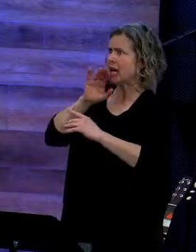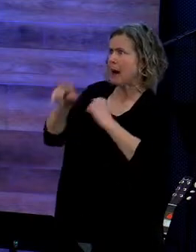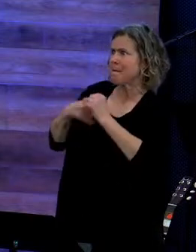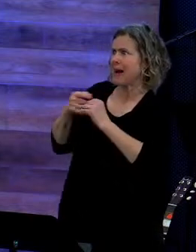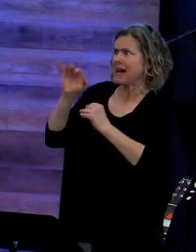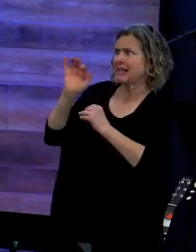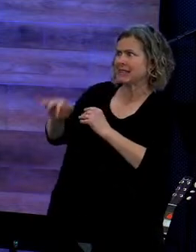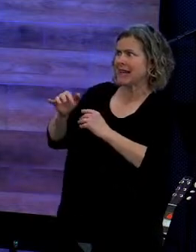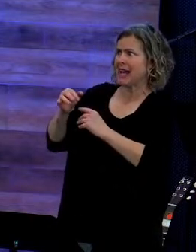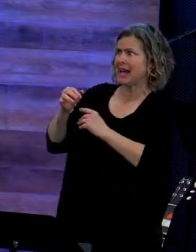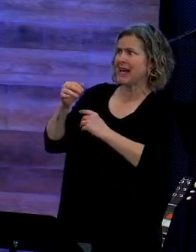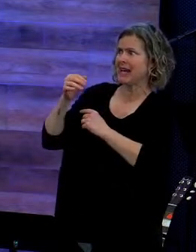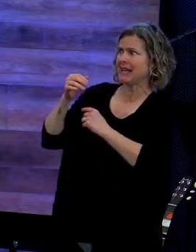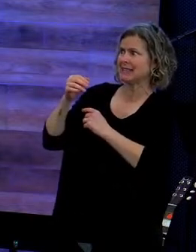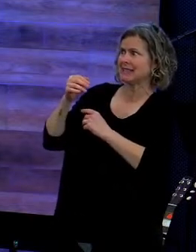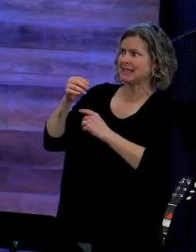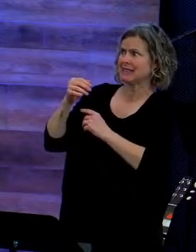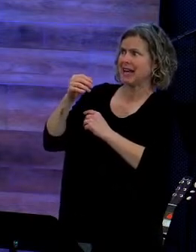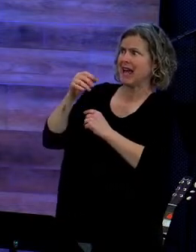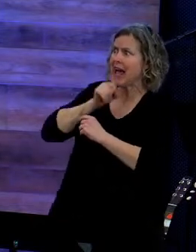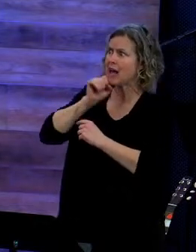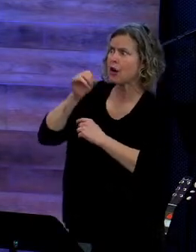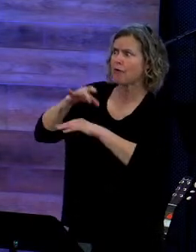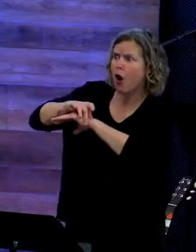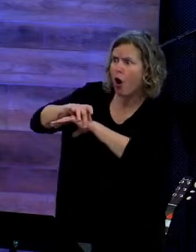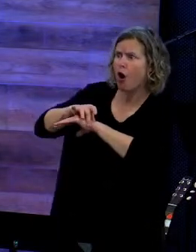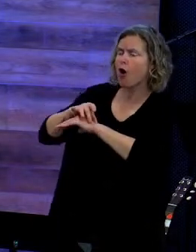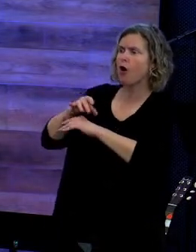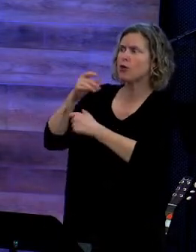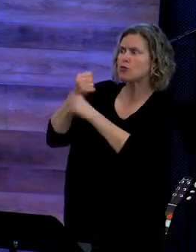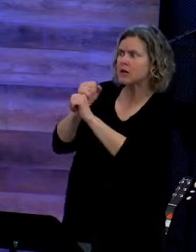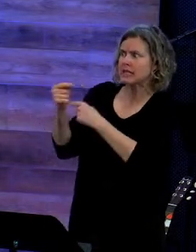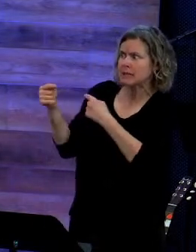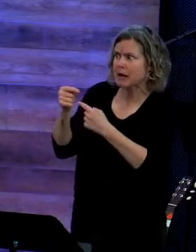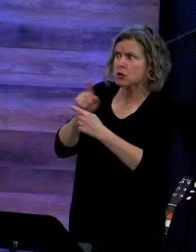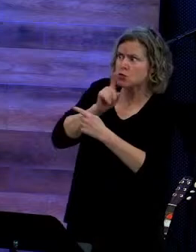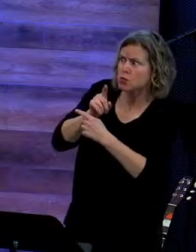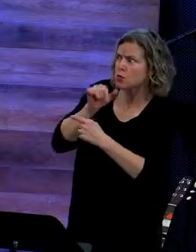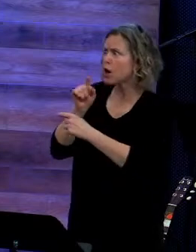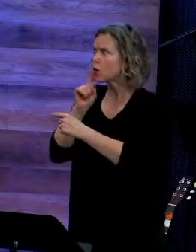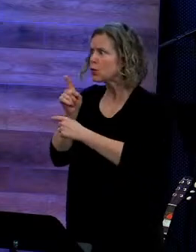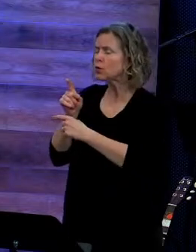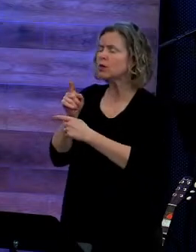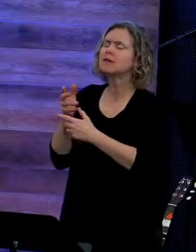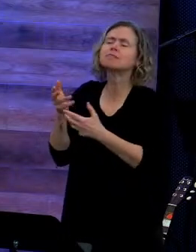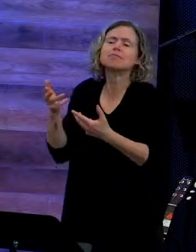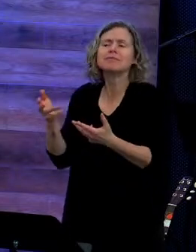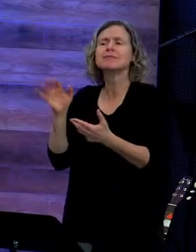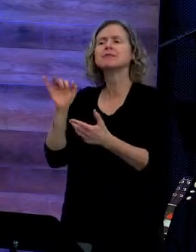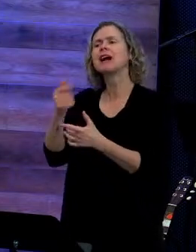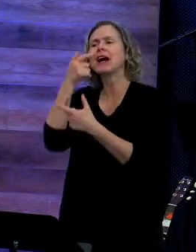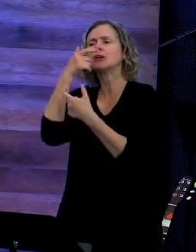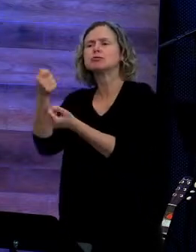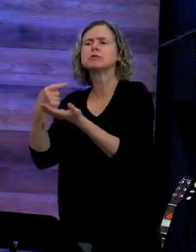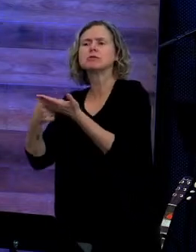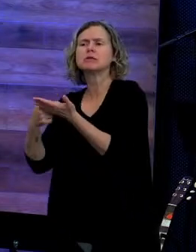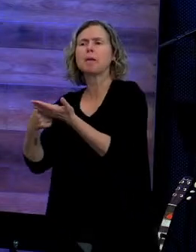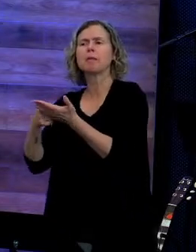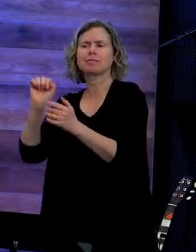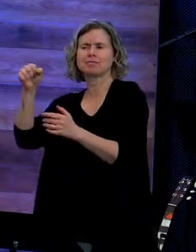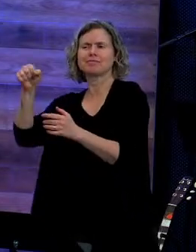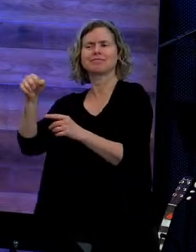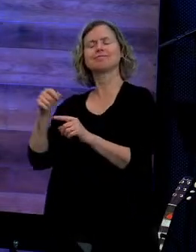that's interesting, I think that sometimes those conversations miss the bigger picture of what Genesis 1 and 2 is trying to